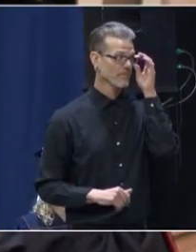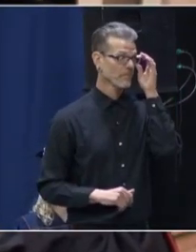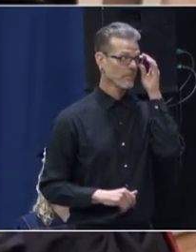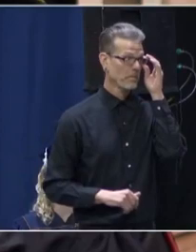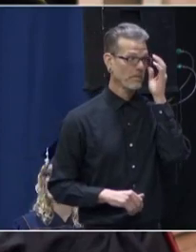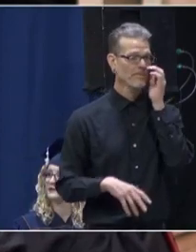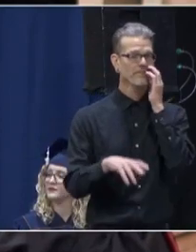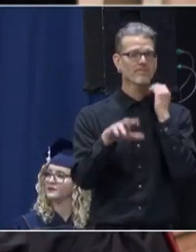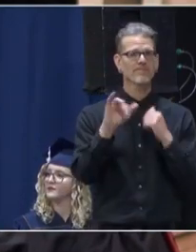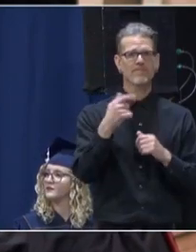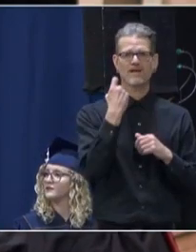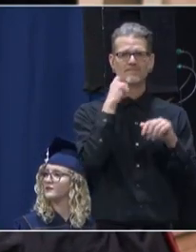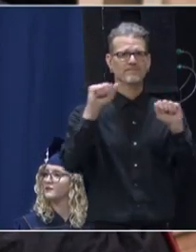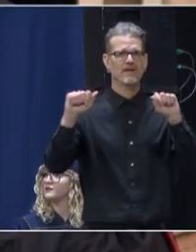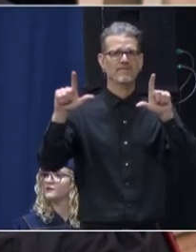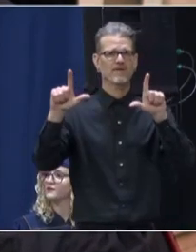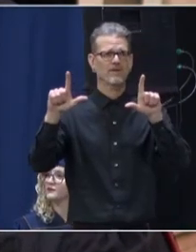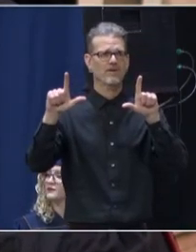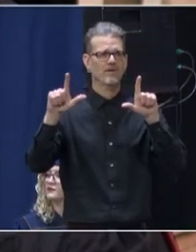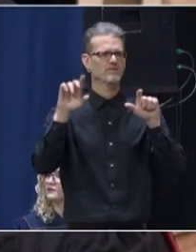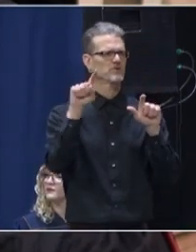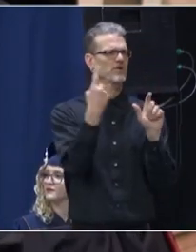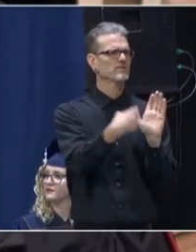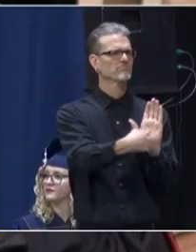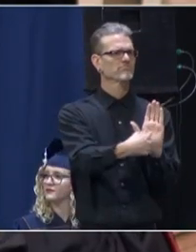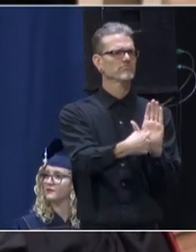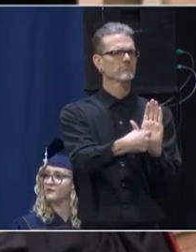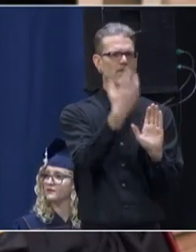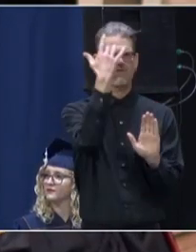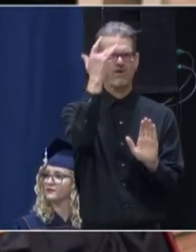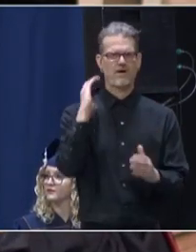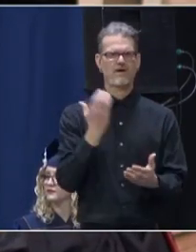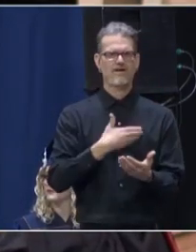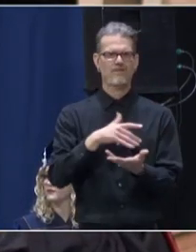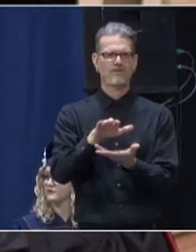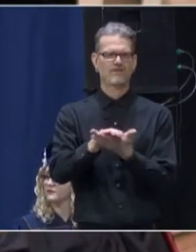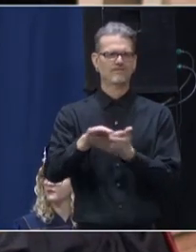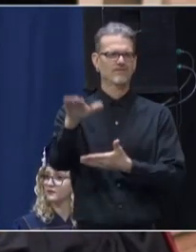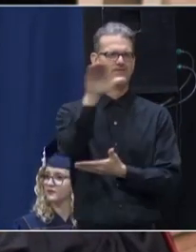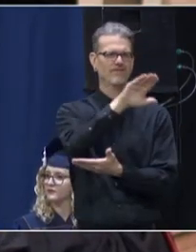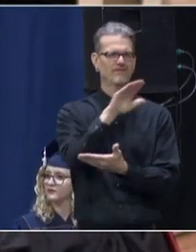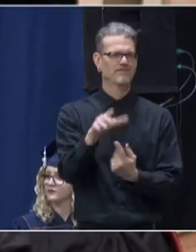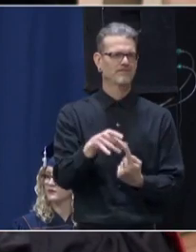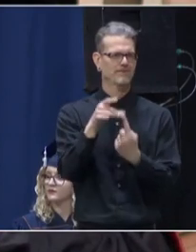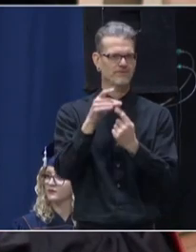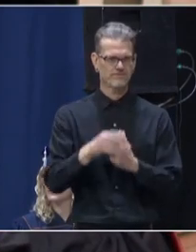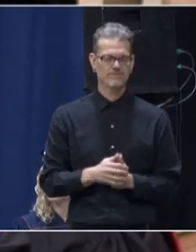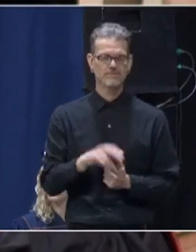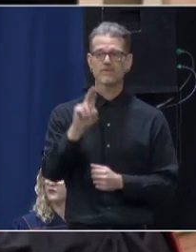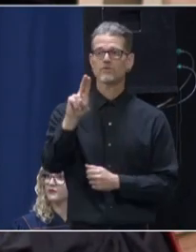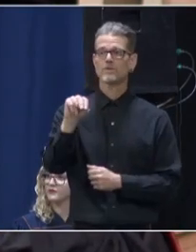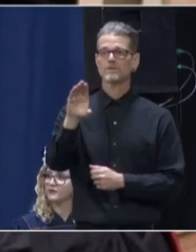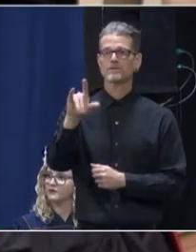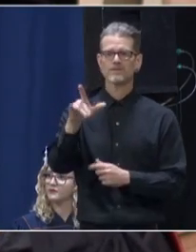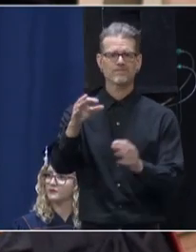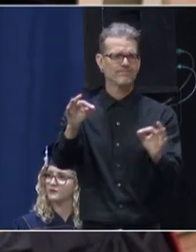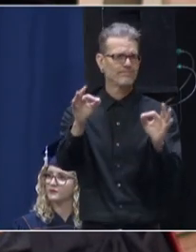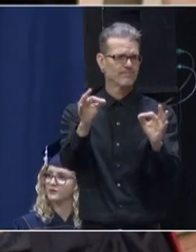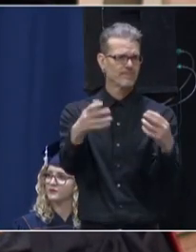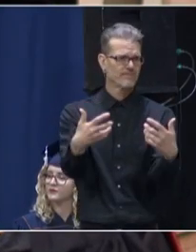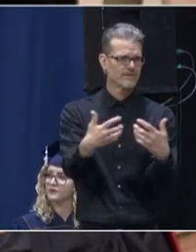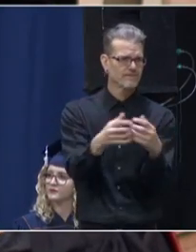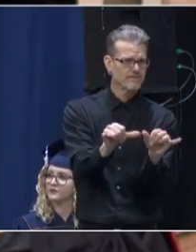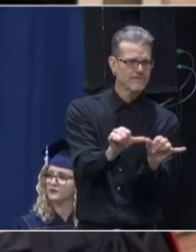This video serves as a small sample of what makes our campus so special. UNC is just the right size